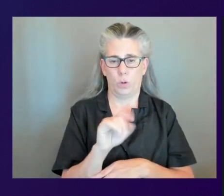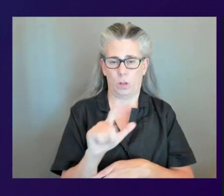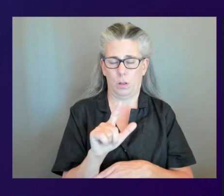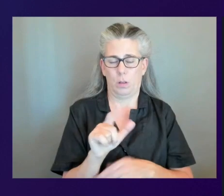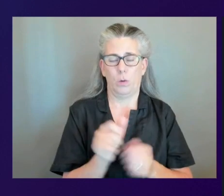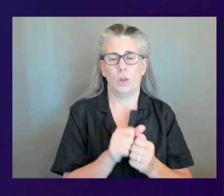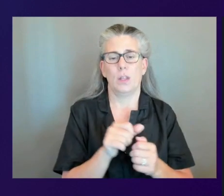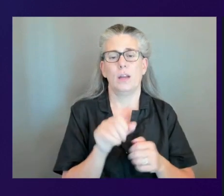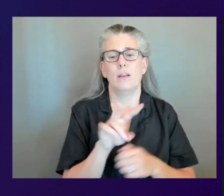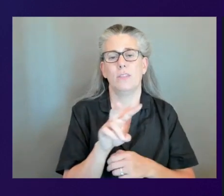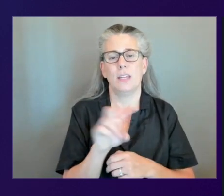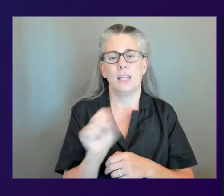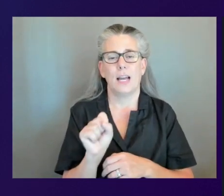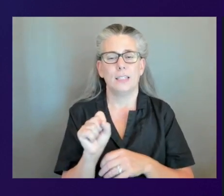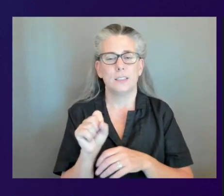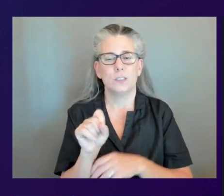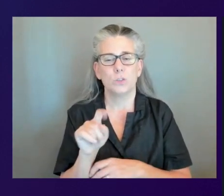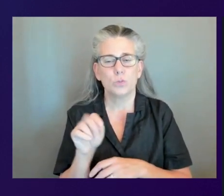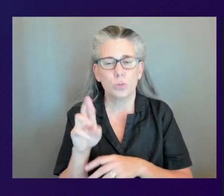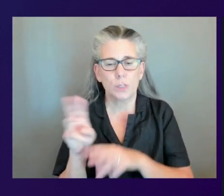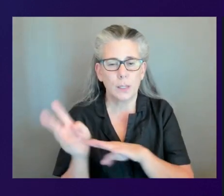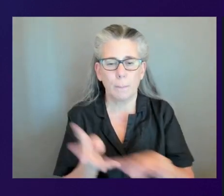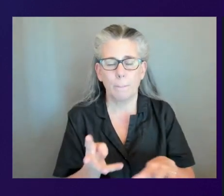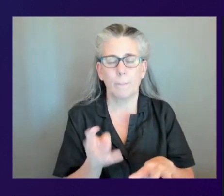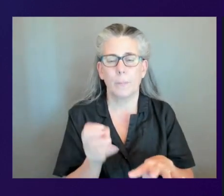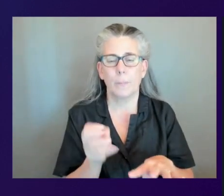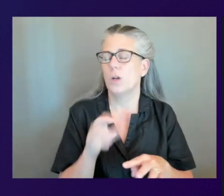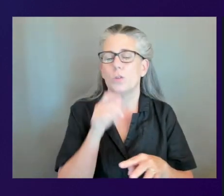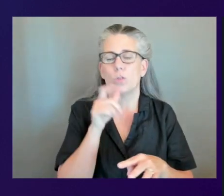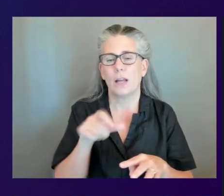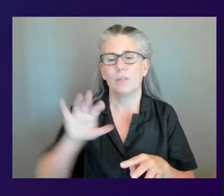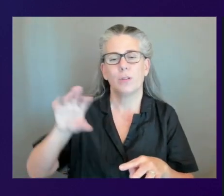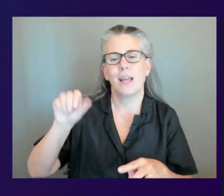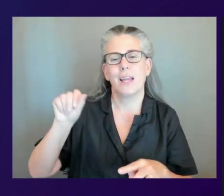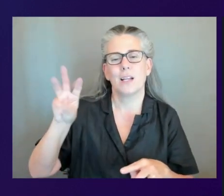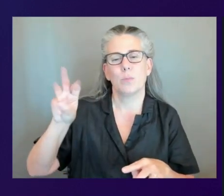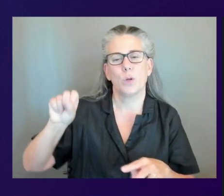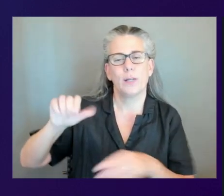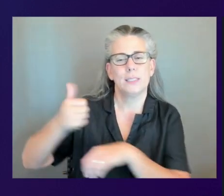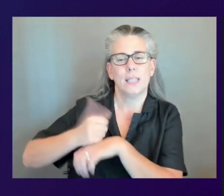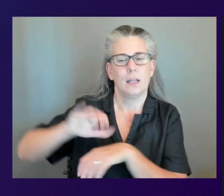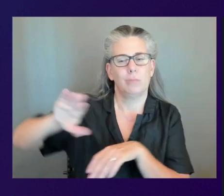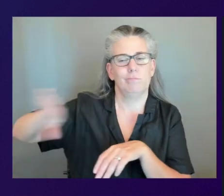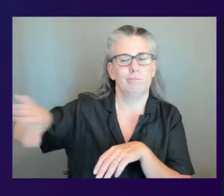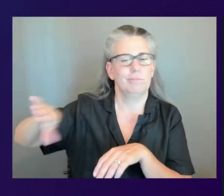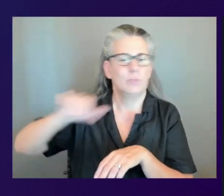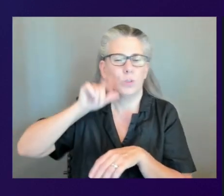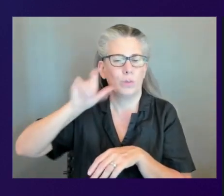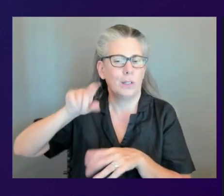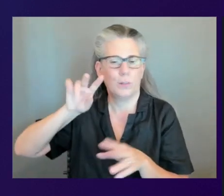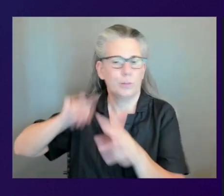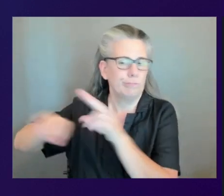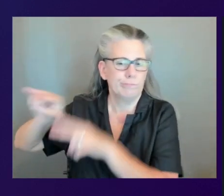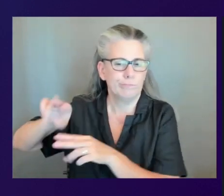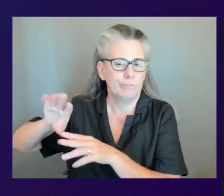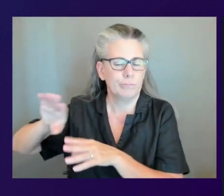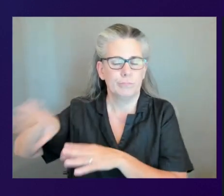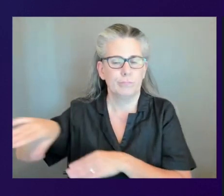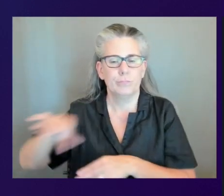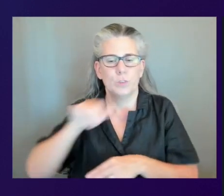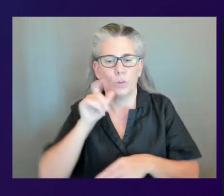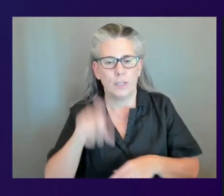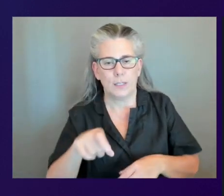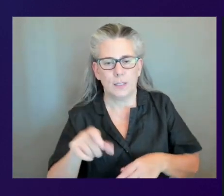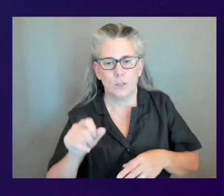there, not having to worry too much about your AWS setup. That's going to give consistent user experience for admins, but also for your